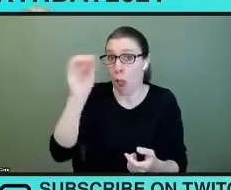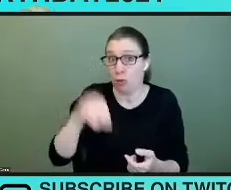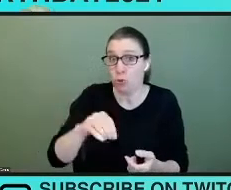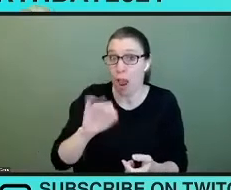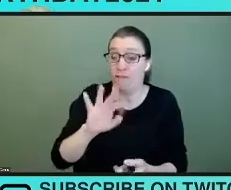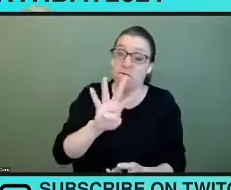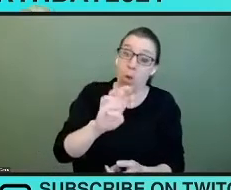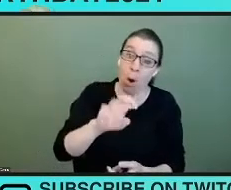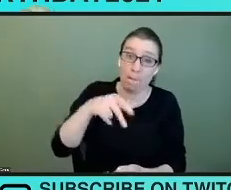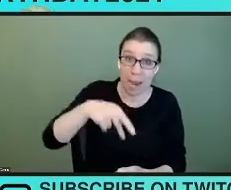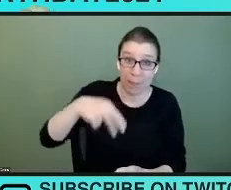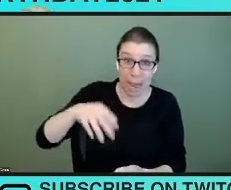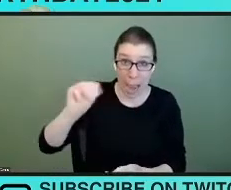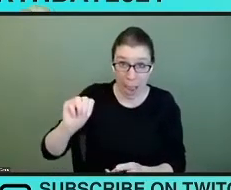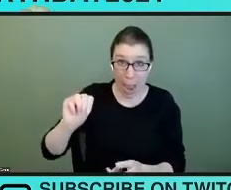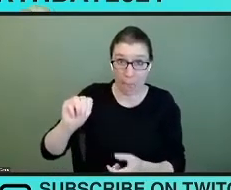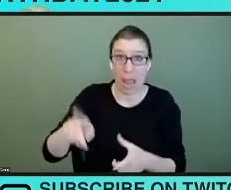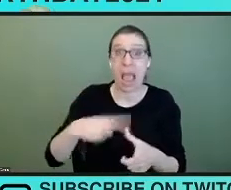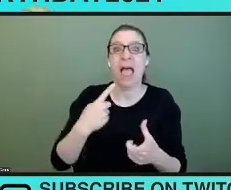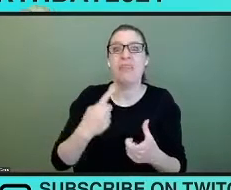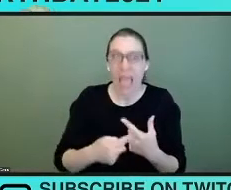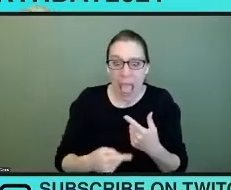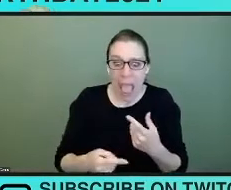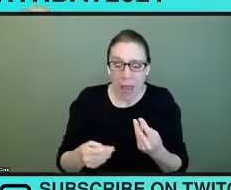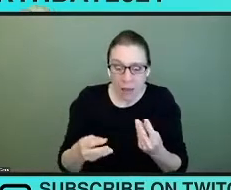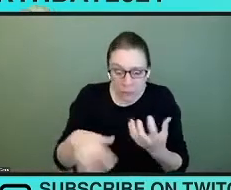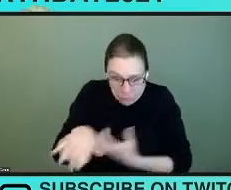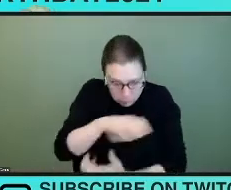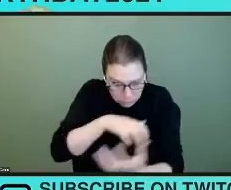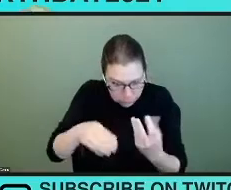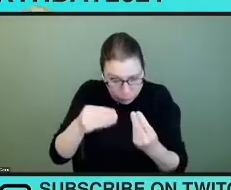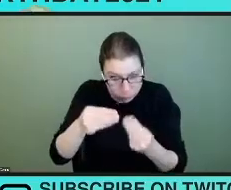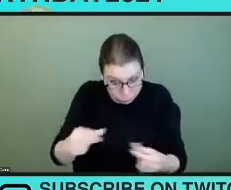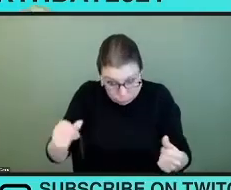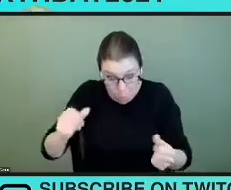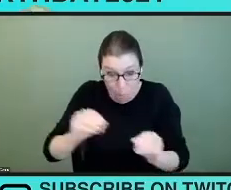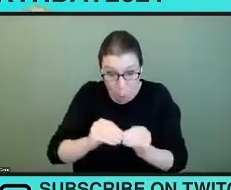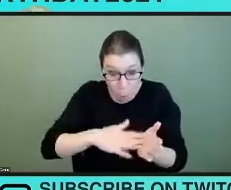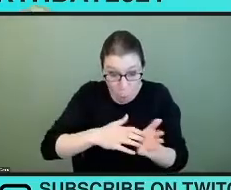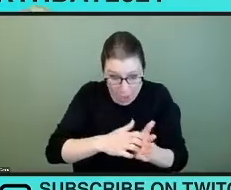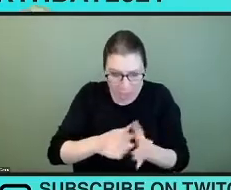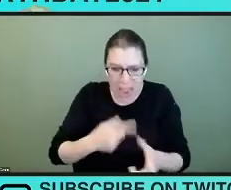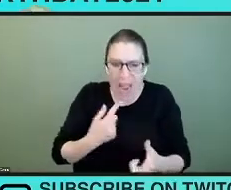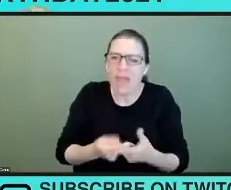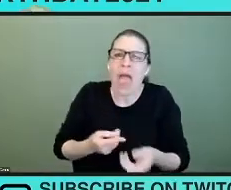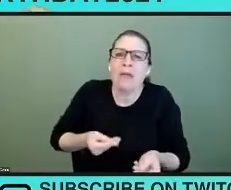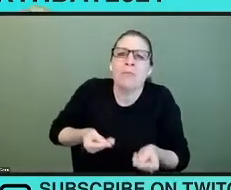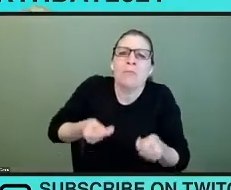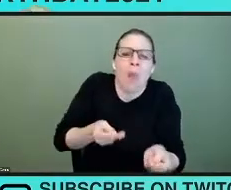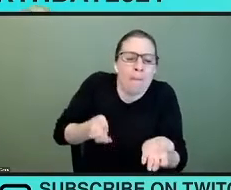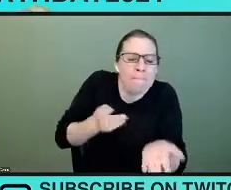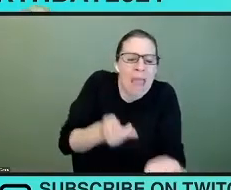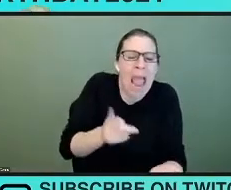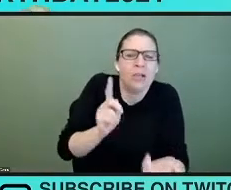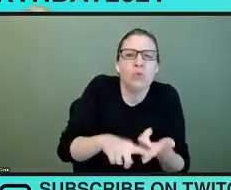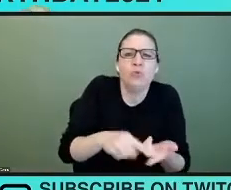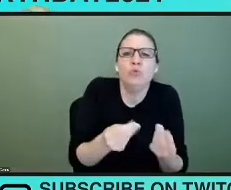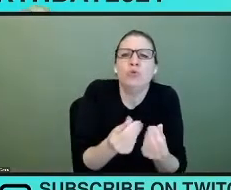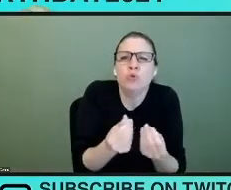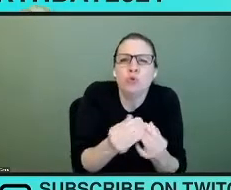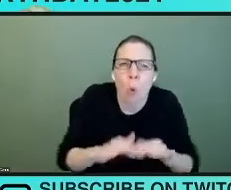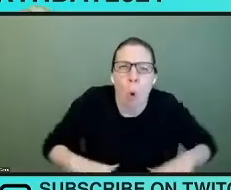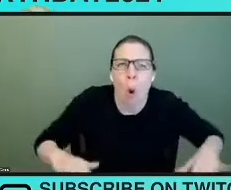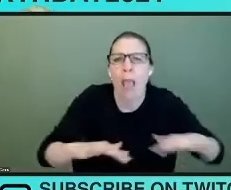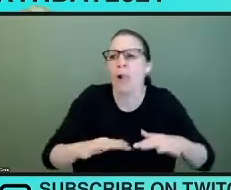into the soil or putting more into the ocean, which are the largest sink of carbon dioxide, that is